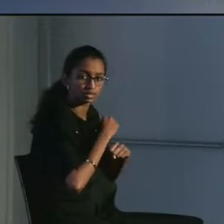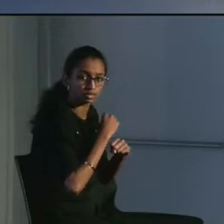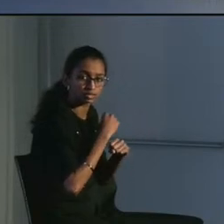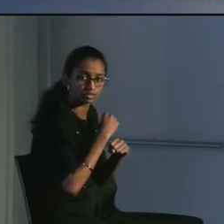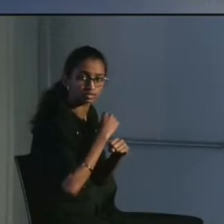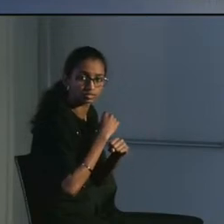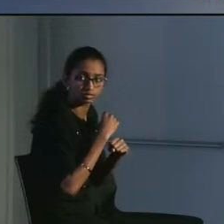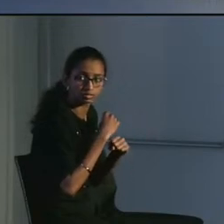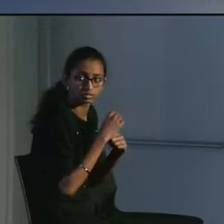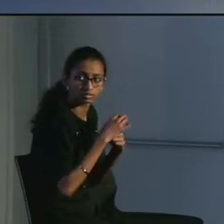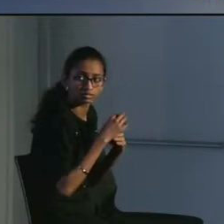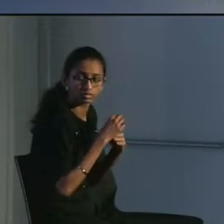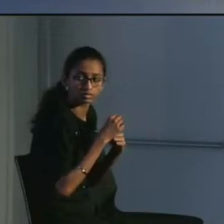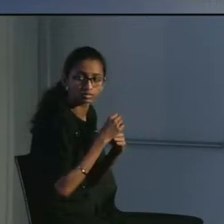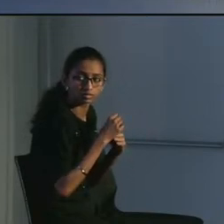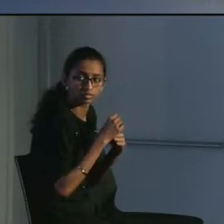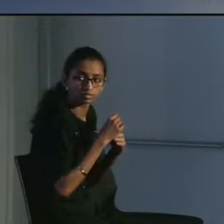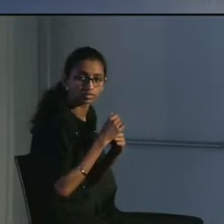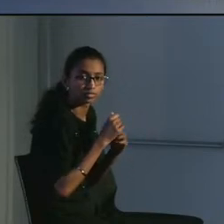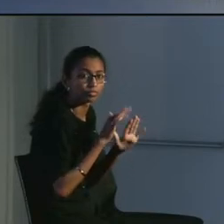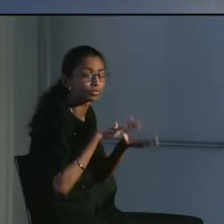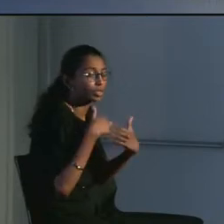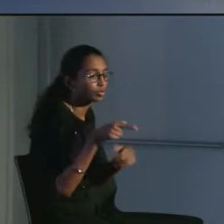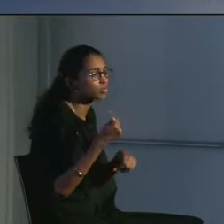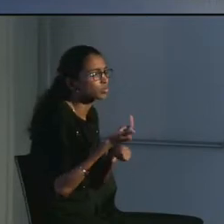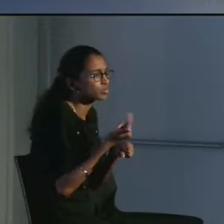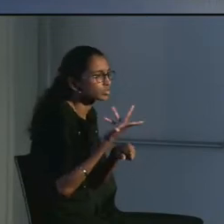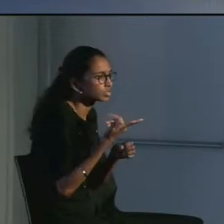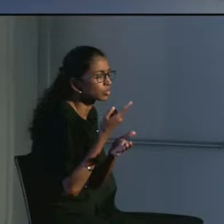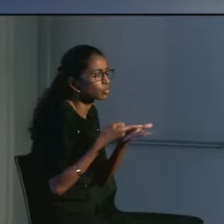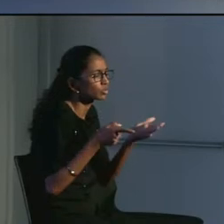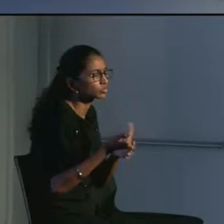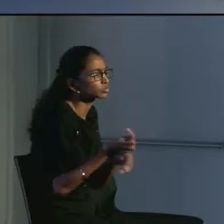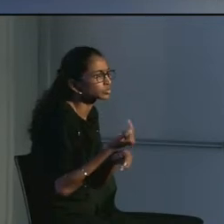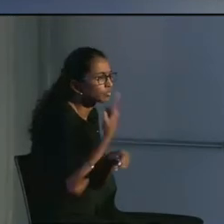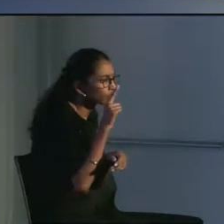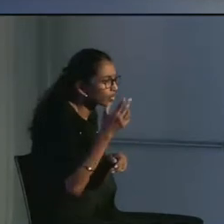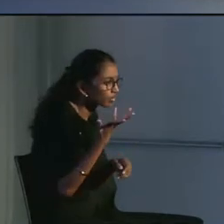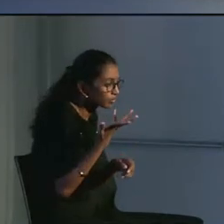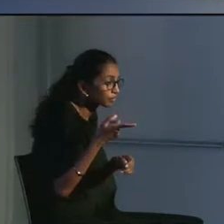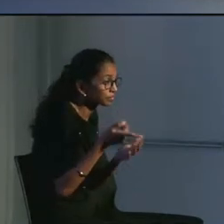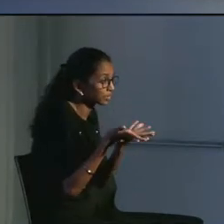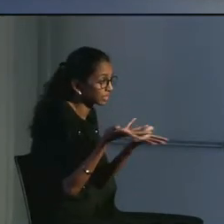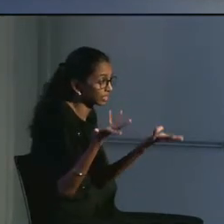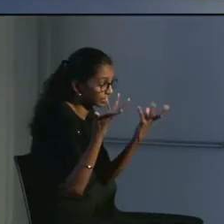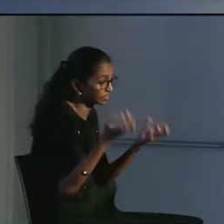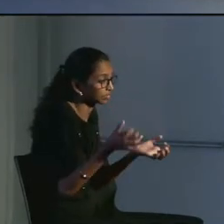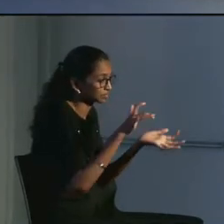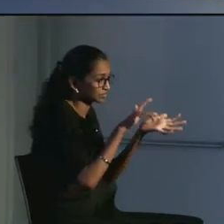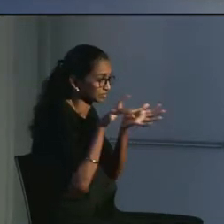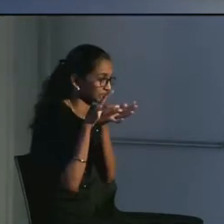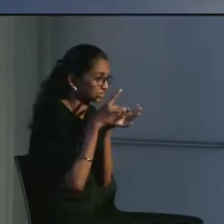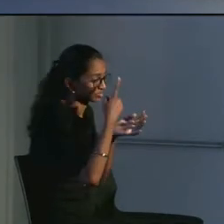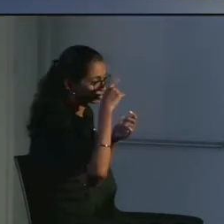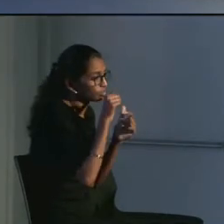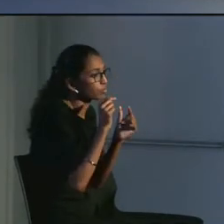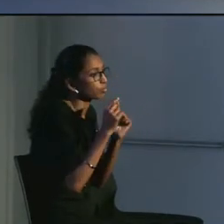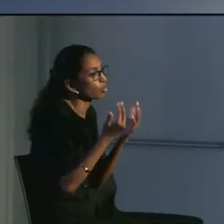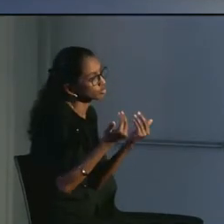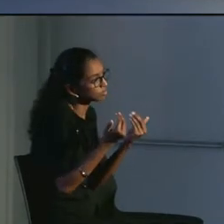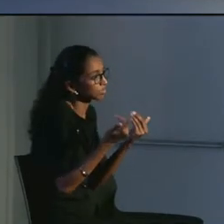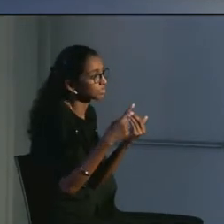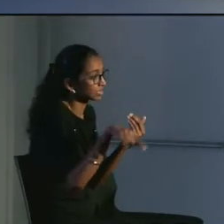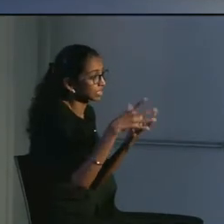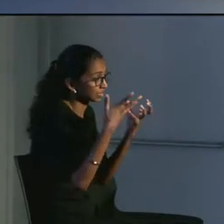on who uses it. How it is used and what is it used for. There are therefore types of radical possibilities as long as